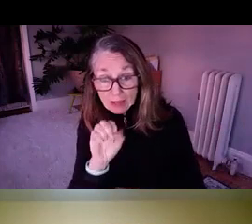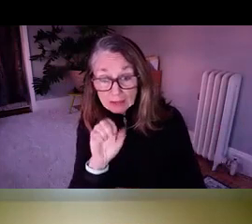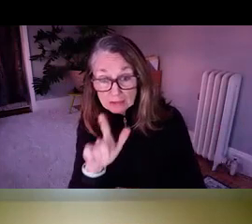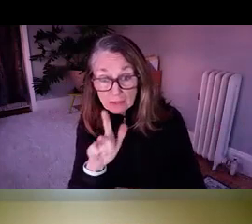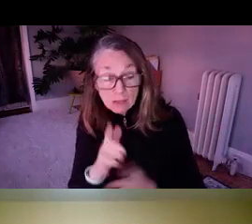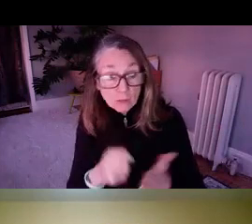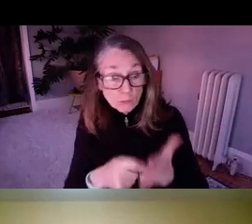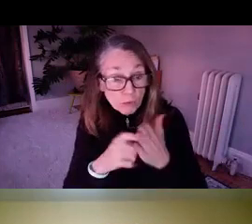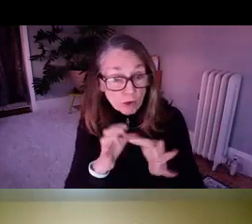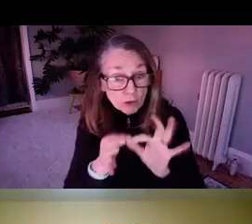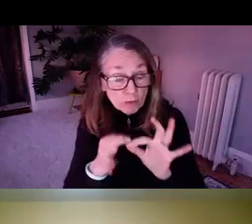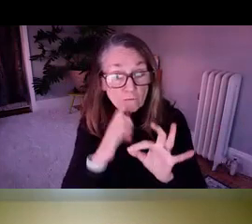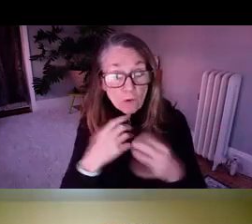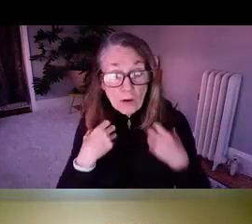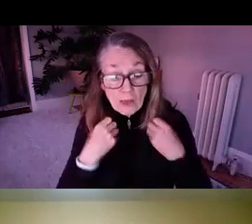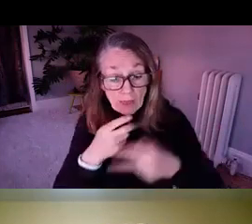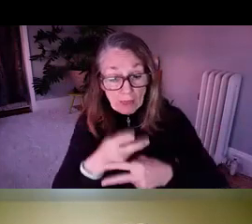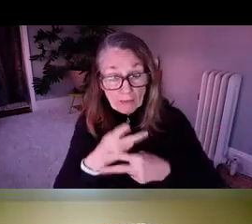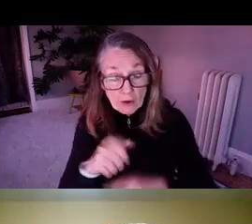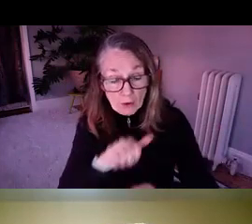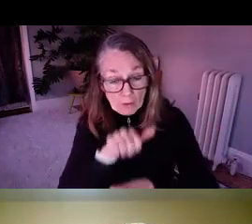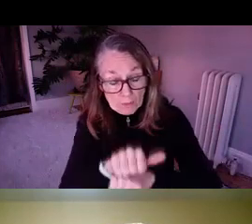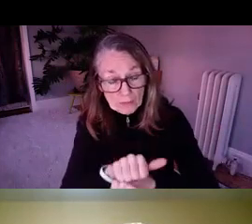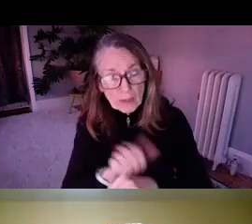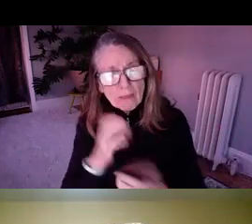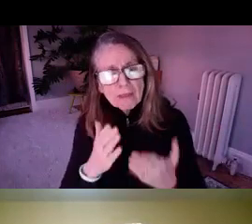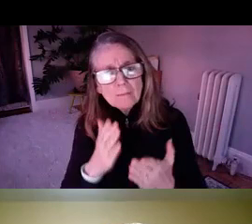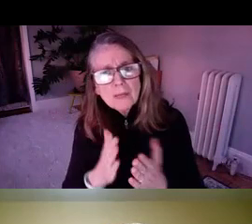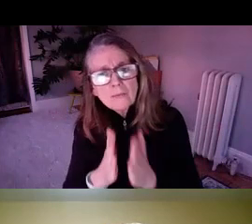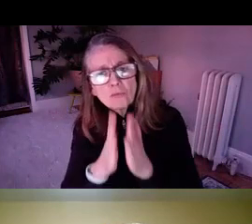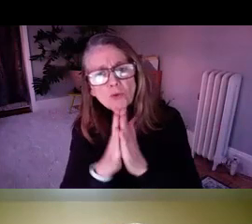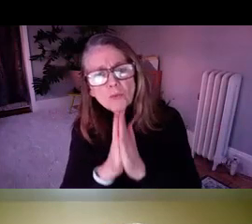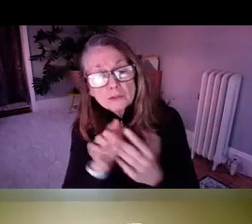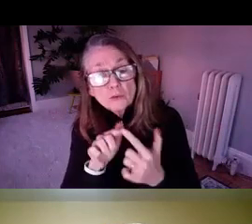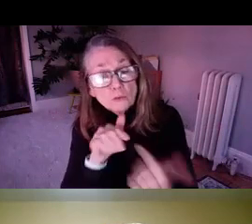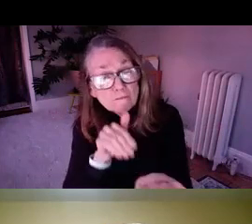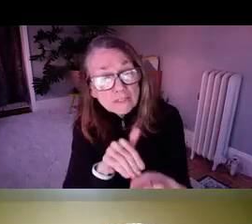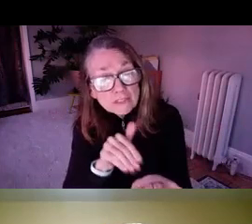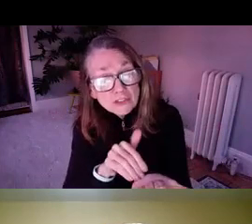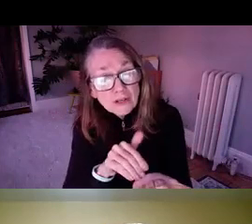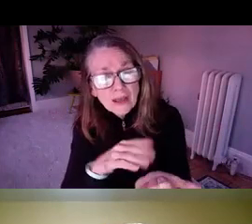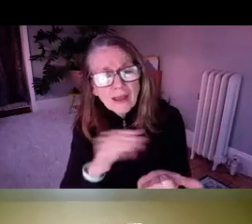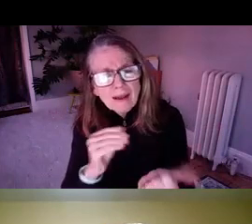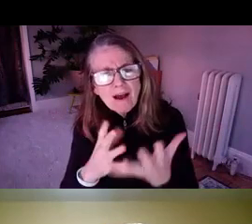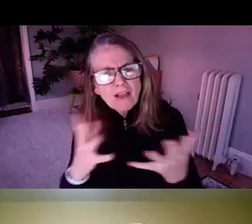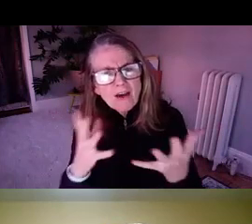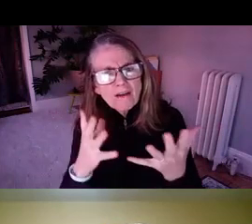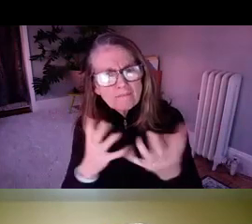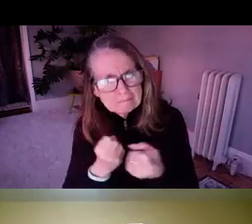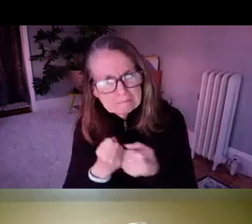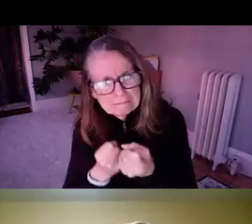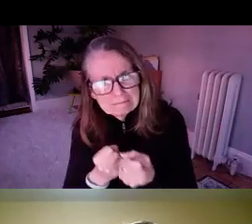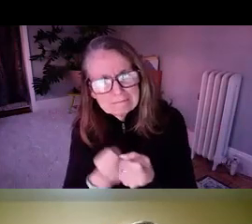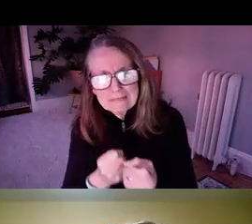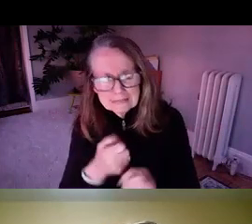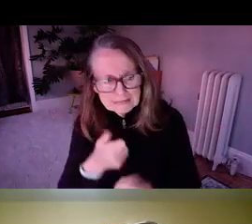interpreters for healthcare appointments, they may make a request with their physician And there's a lot of advocacy, self-advocacy